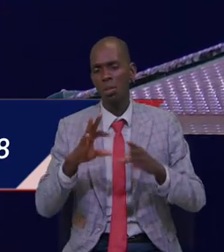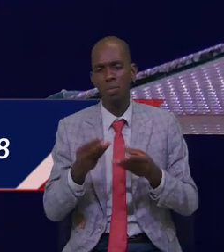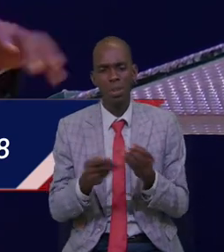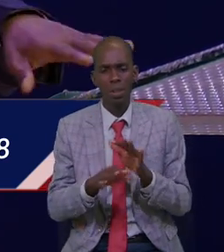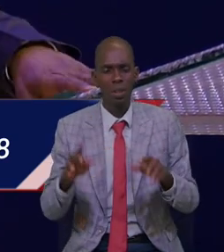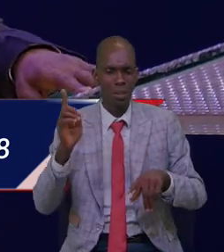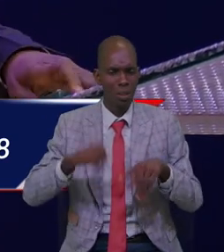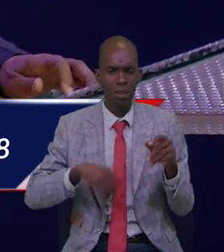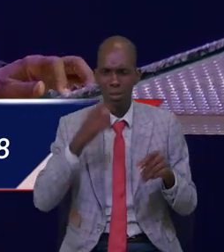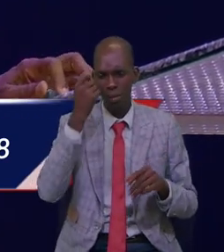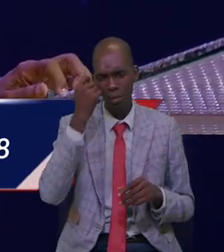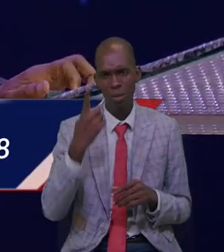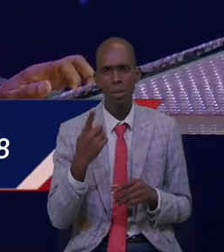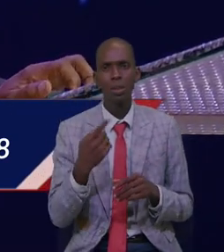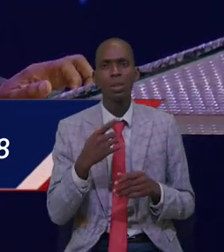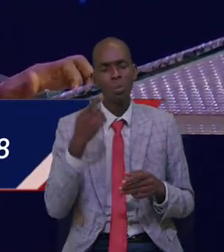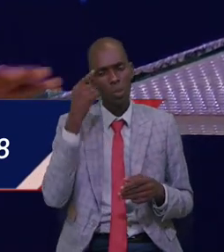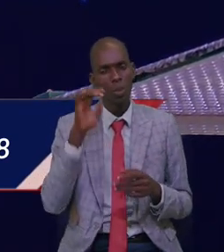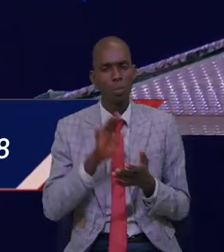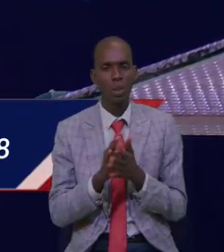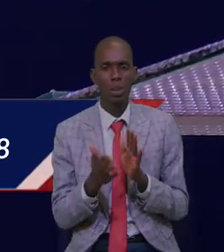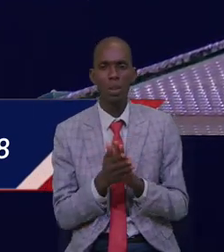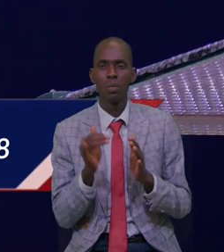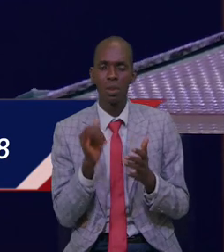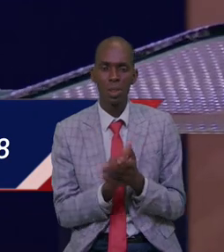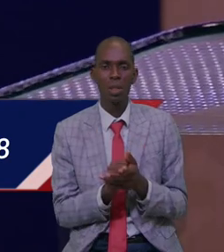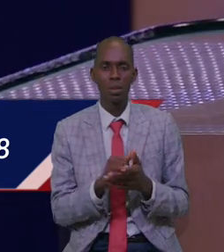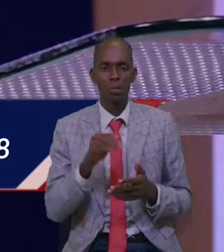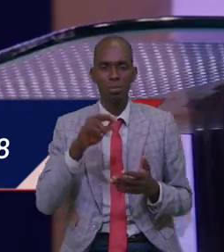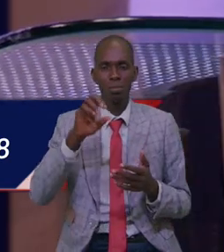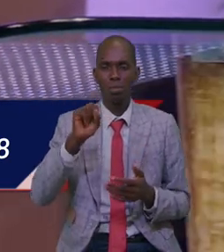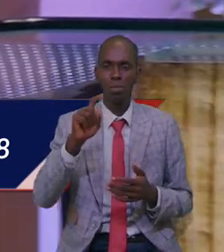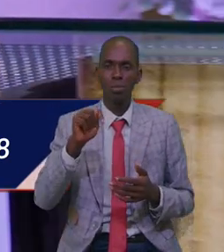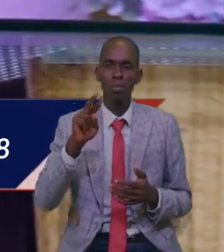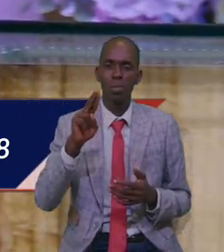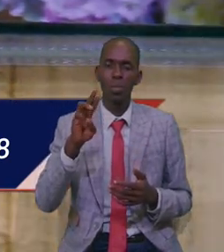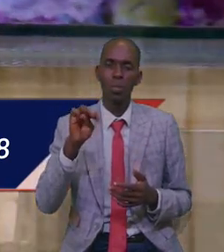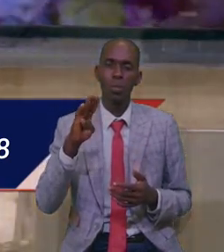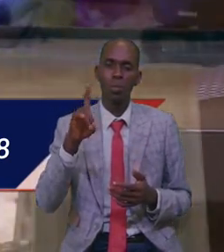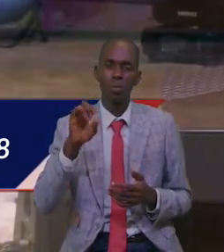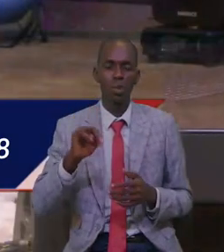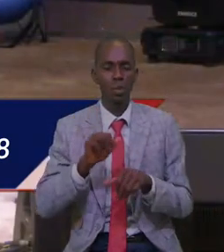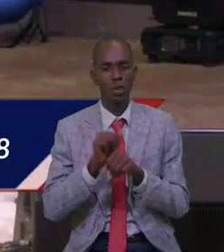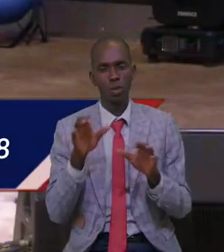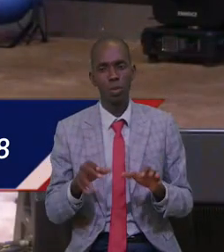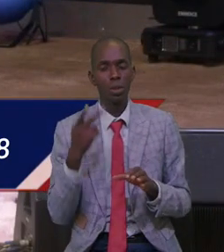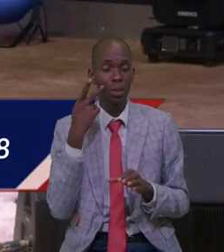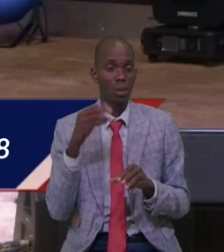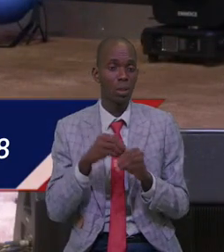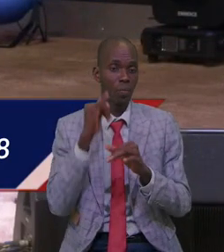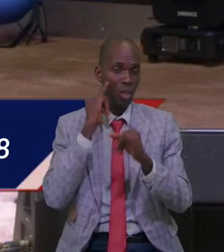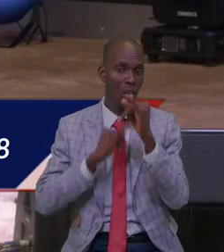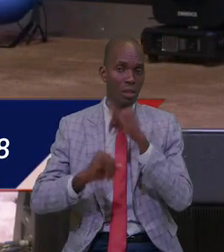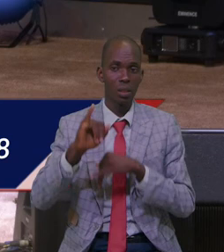couldn't understand. It became a stumbling block. Isaiah chapter 8, we're reading from verse 14. It says,